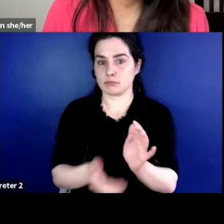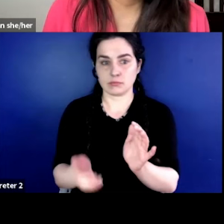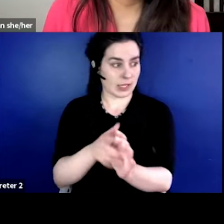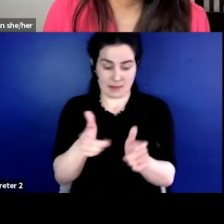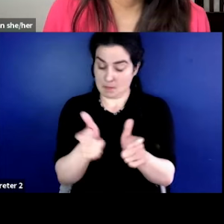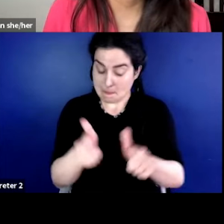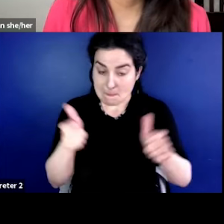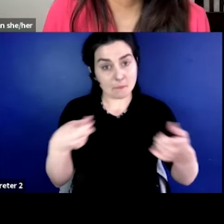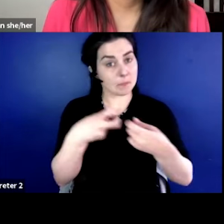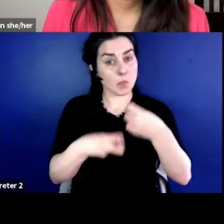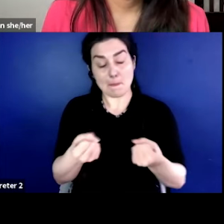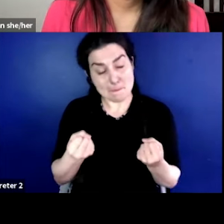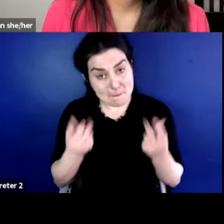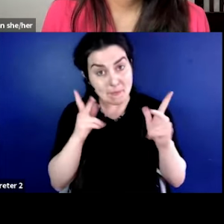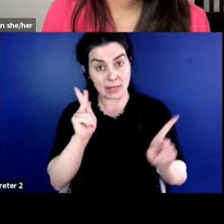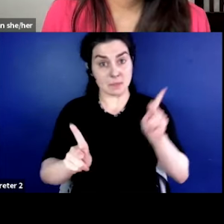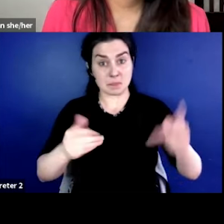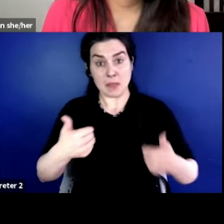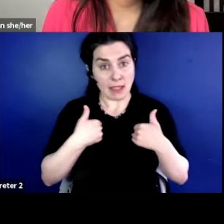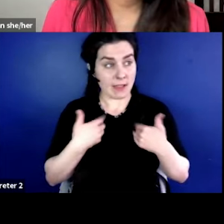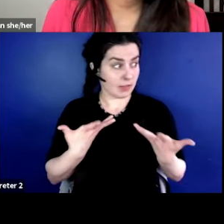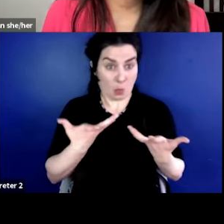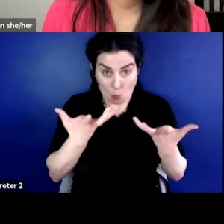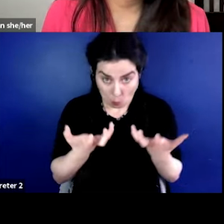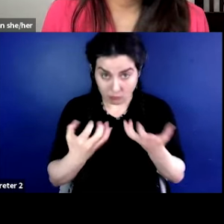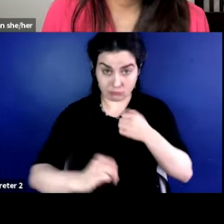grappling with and want support. So we had